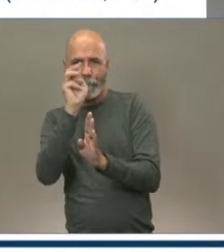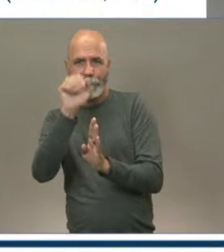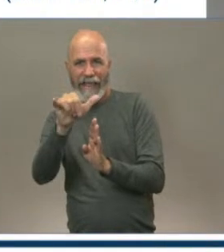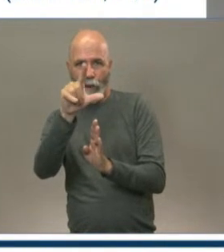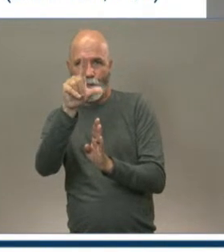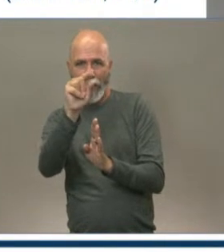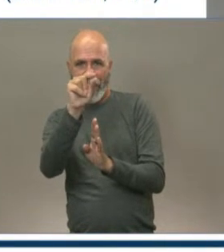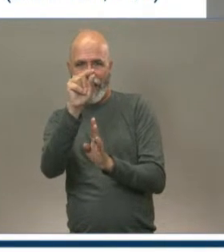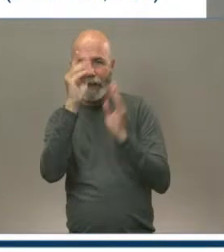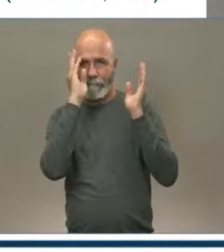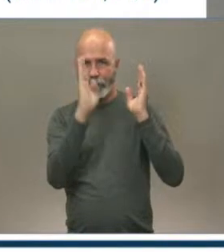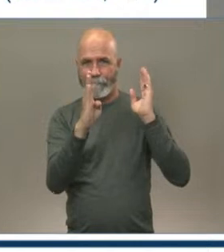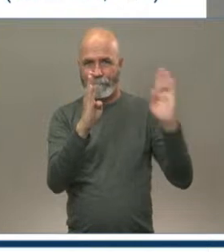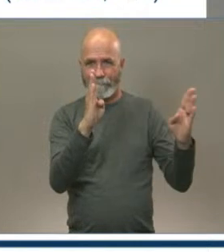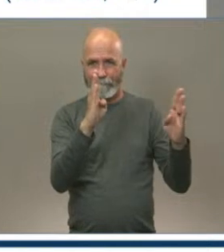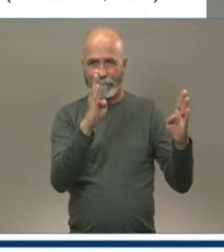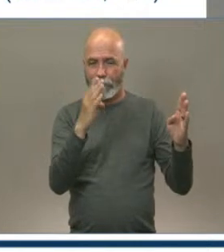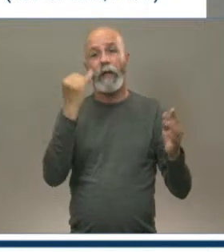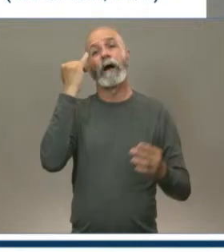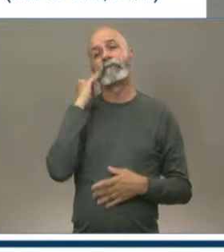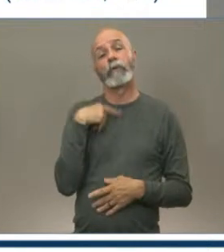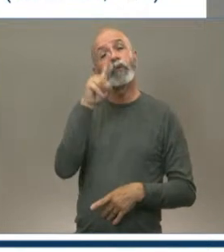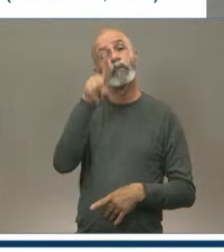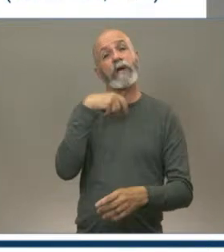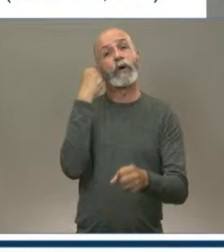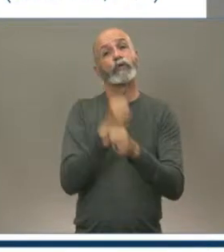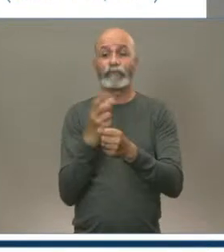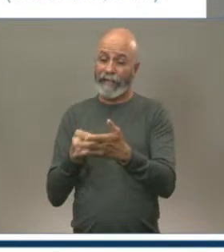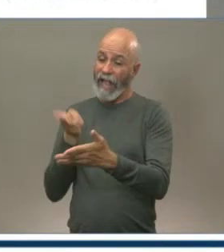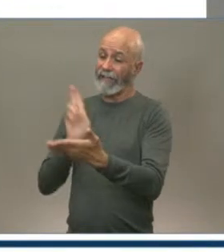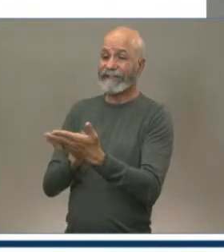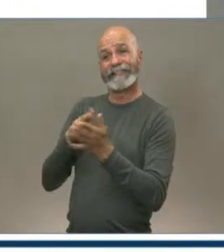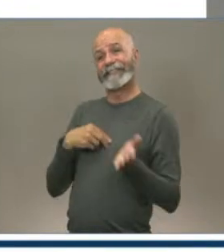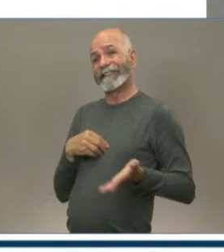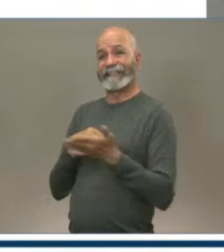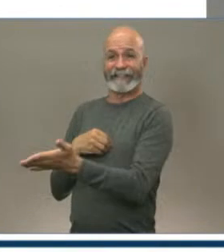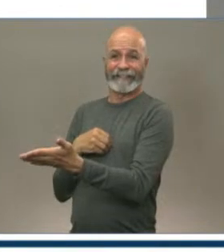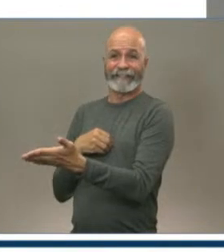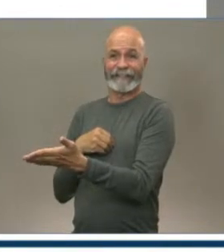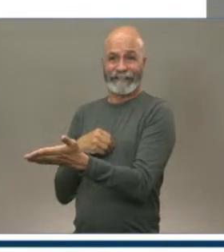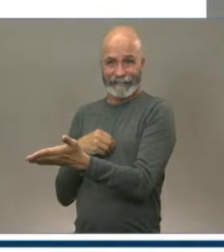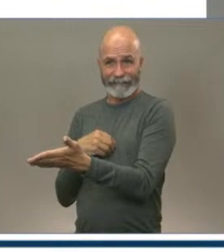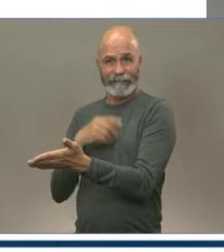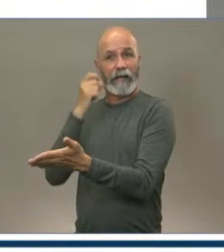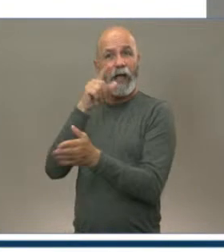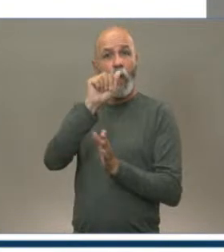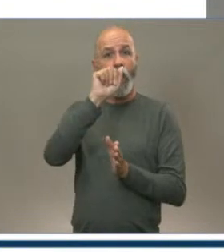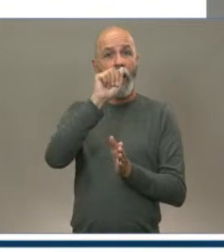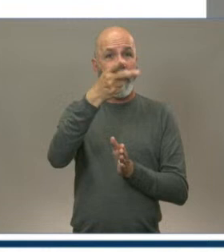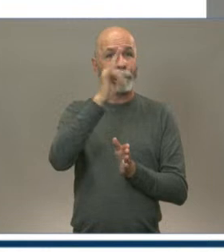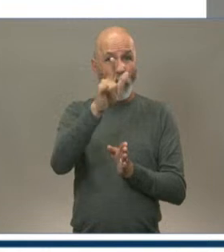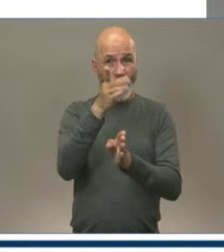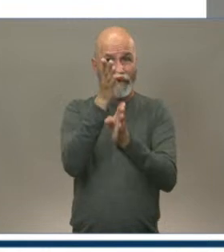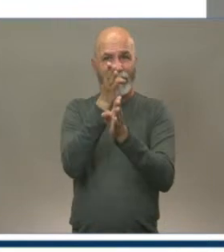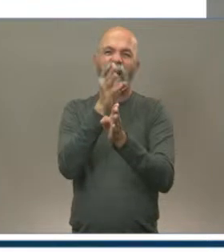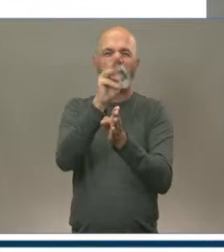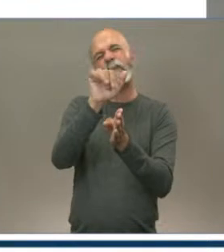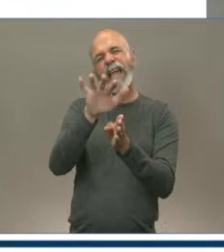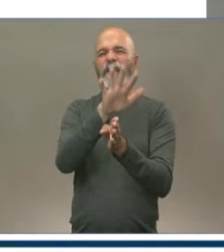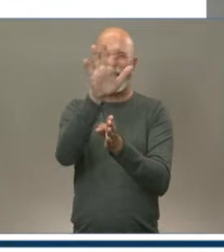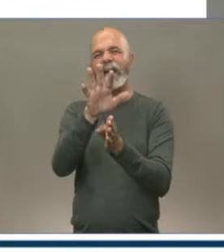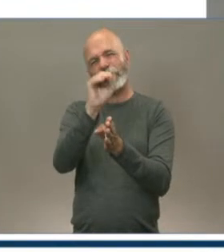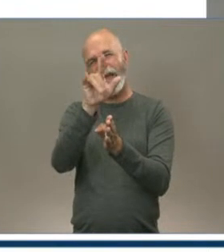minimum one-year lease signed on or before April 21st, and that begins on or before May 20th, or you have a letter